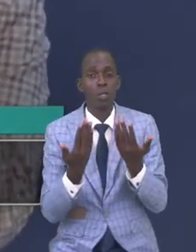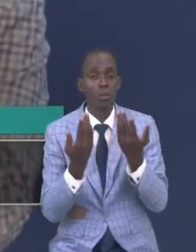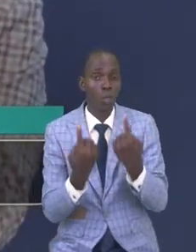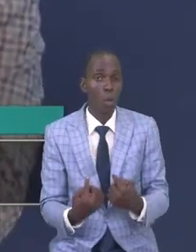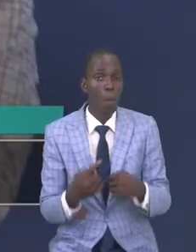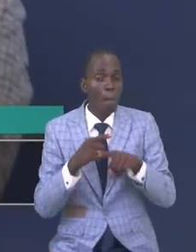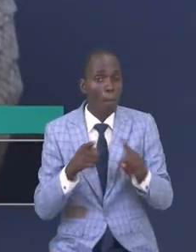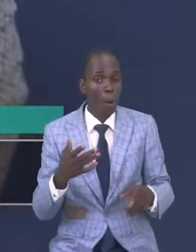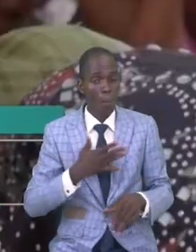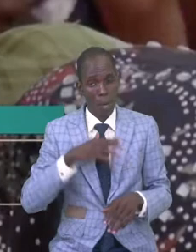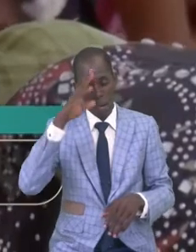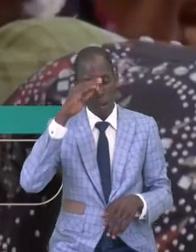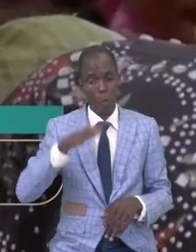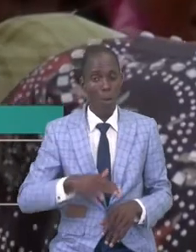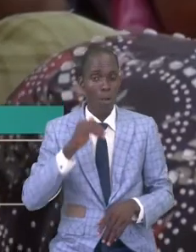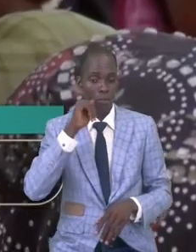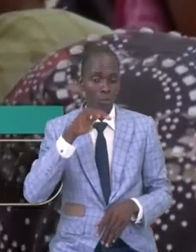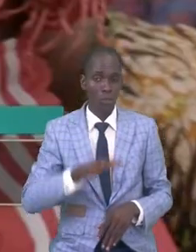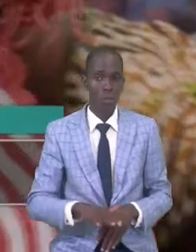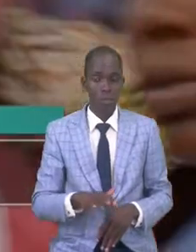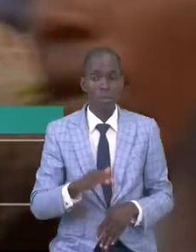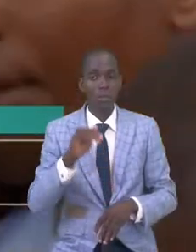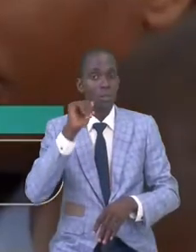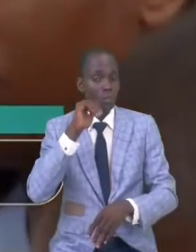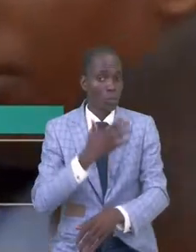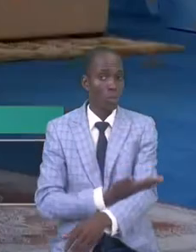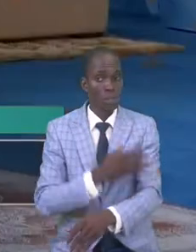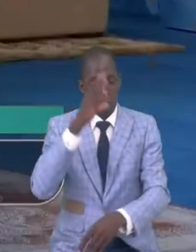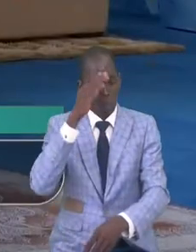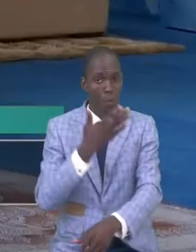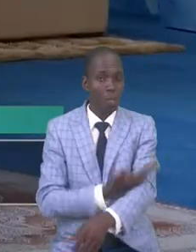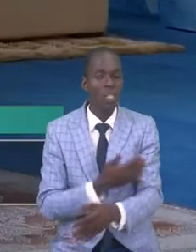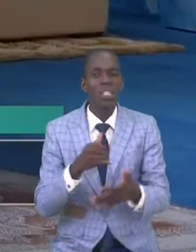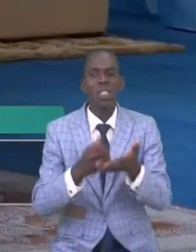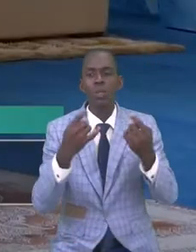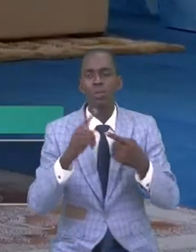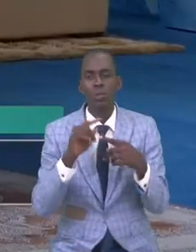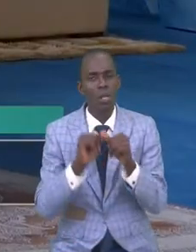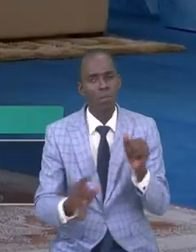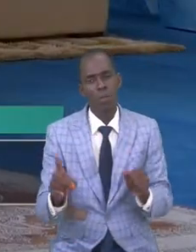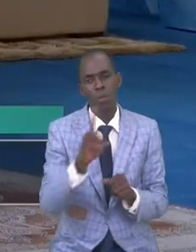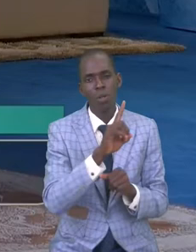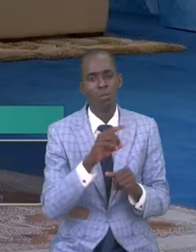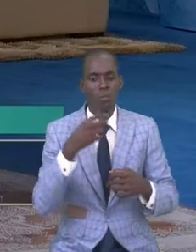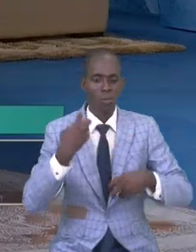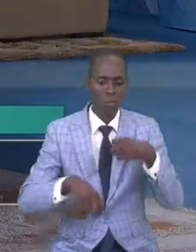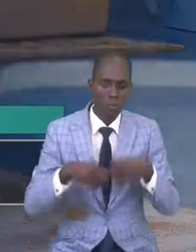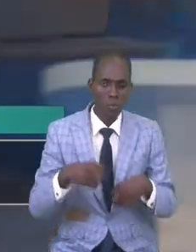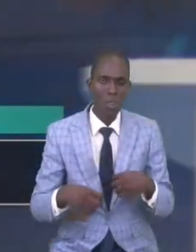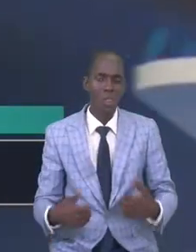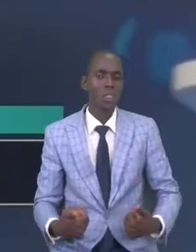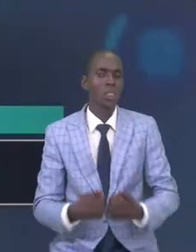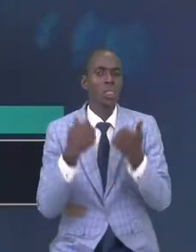my daughter there, it comes to everyone. Difficulties, challenges that